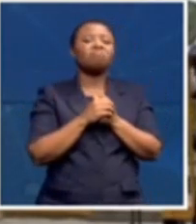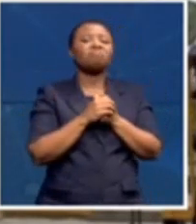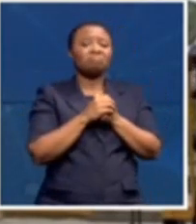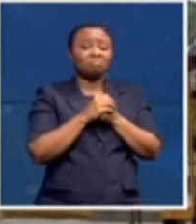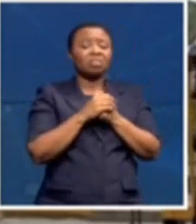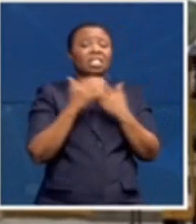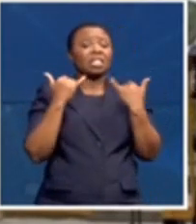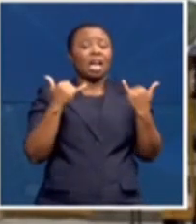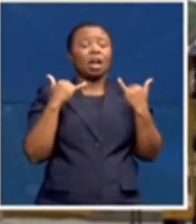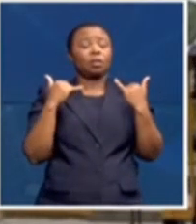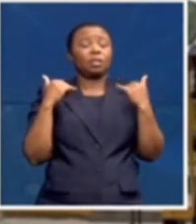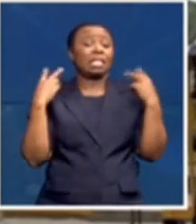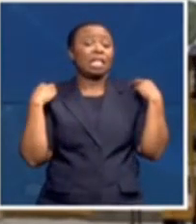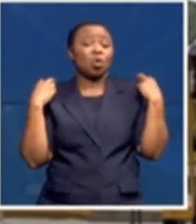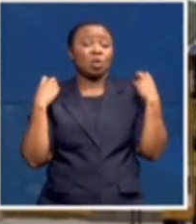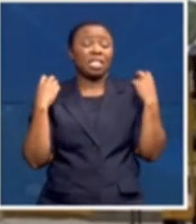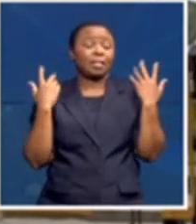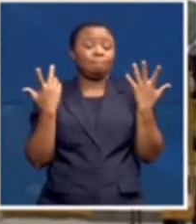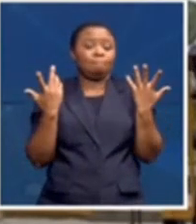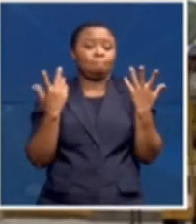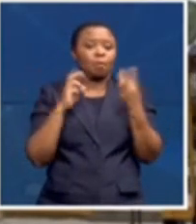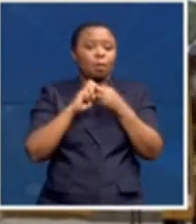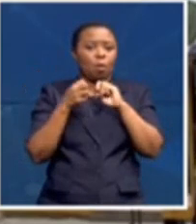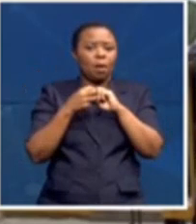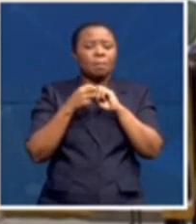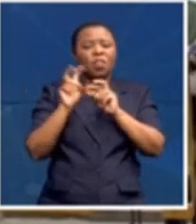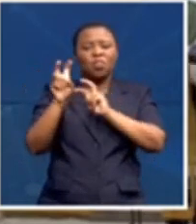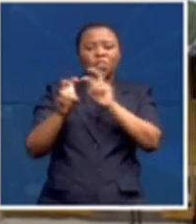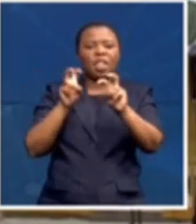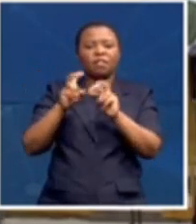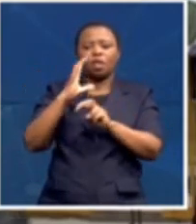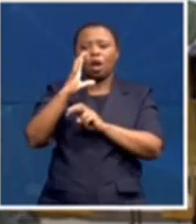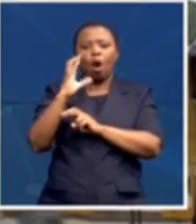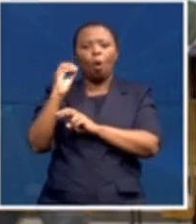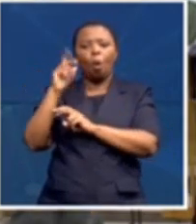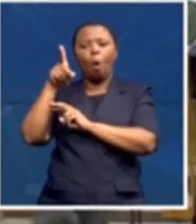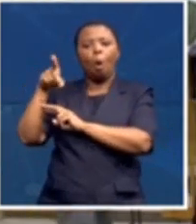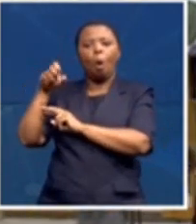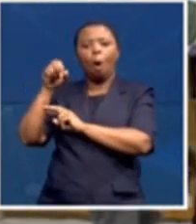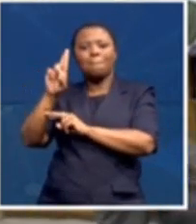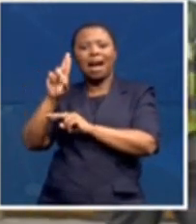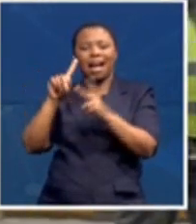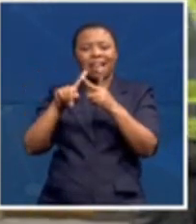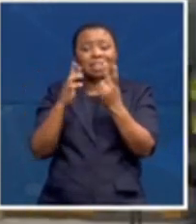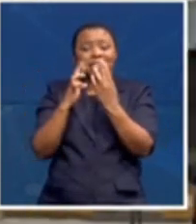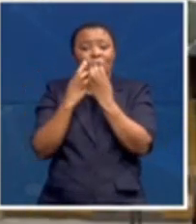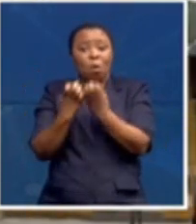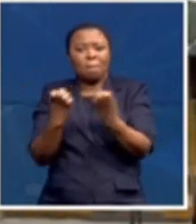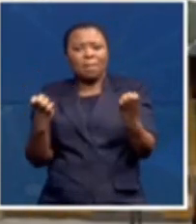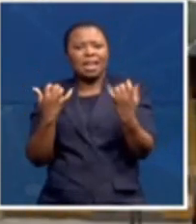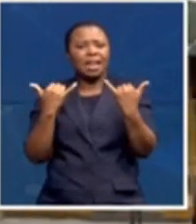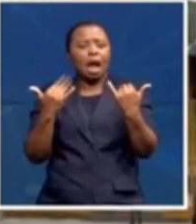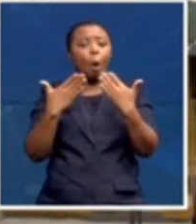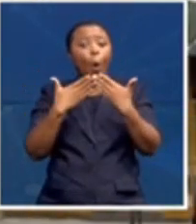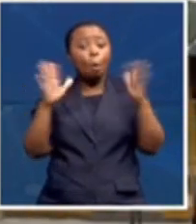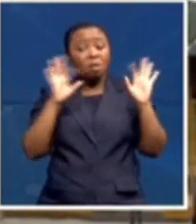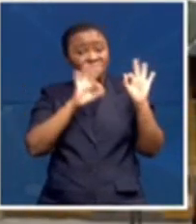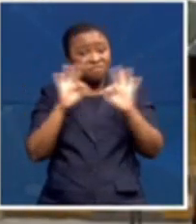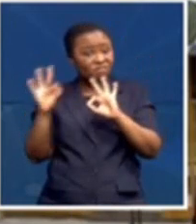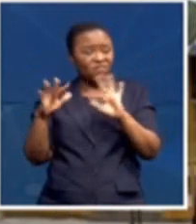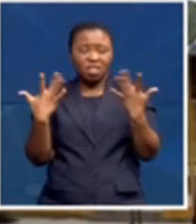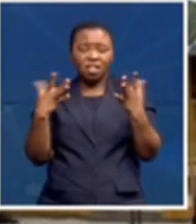of copper and equipment has thwarted its reopening. But nursing union Denosa claims